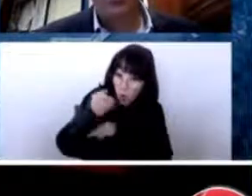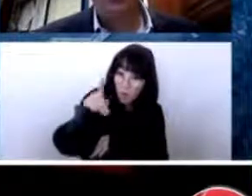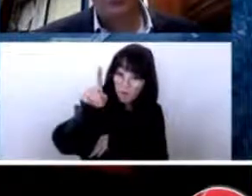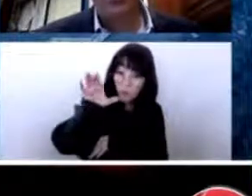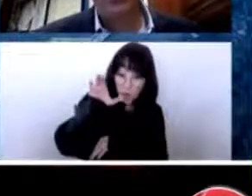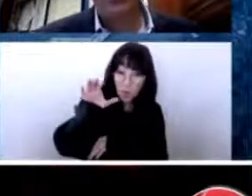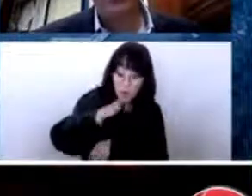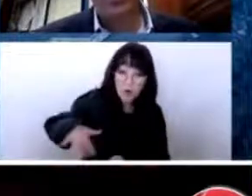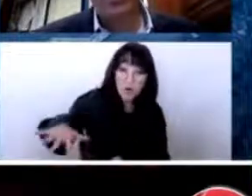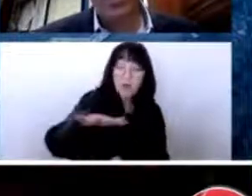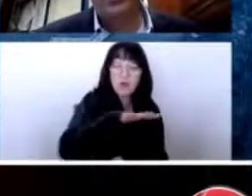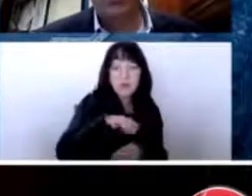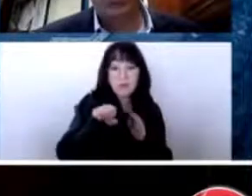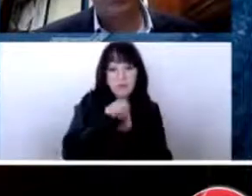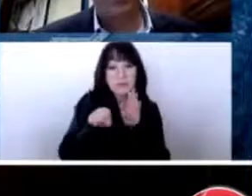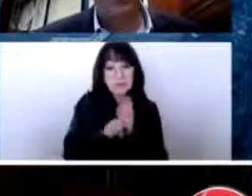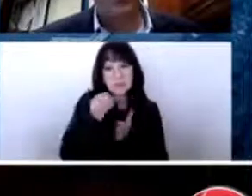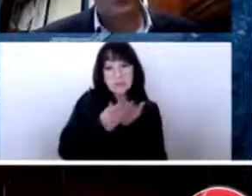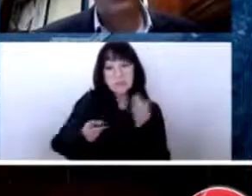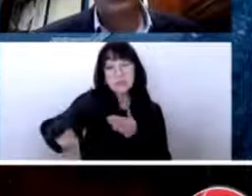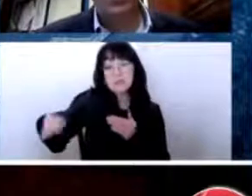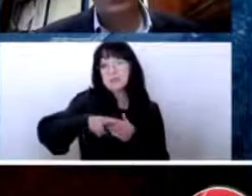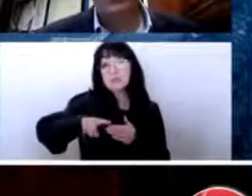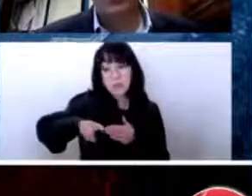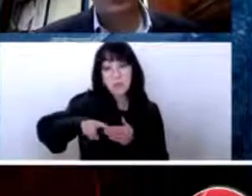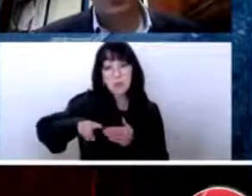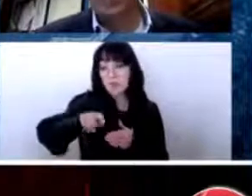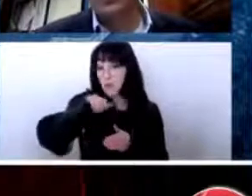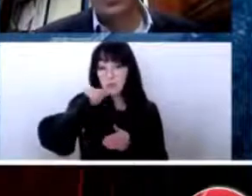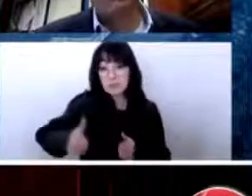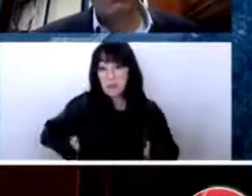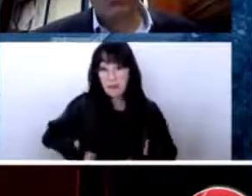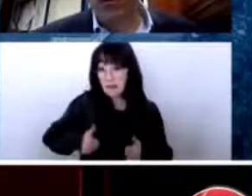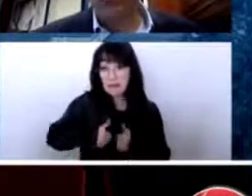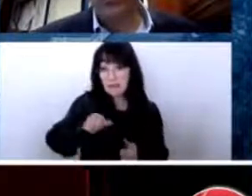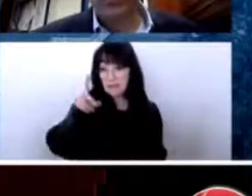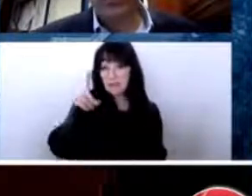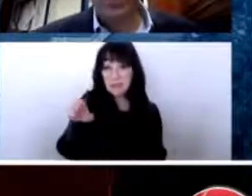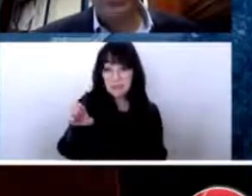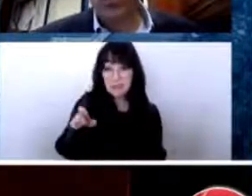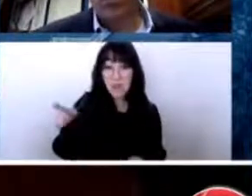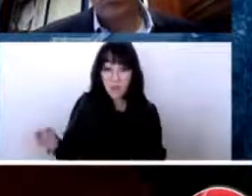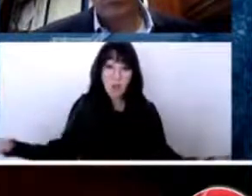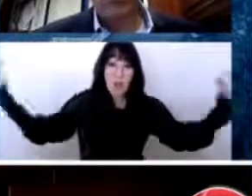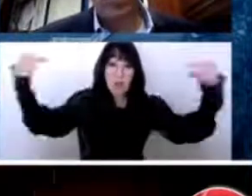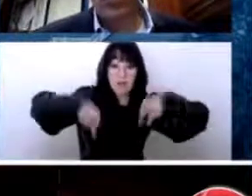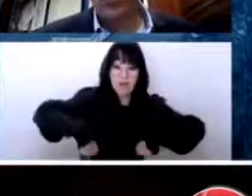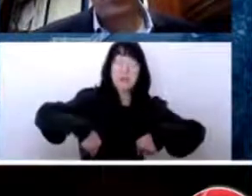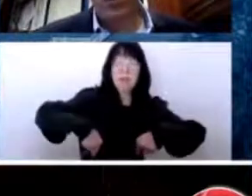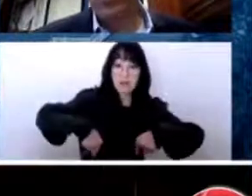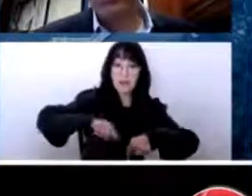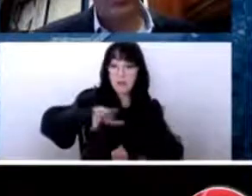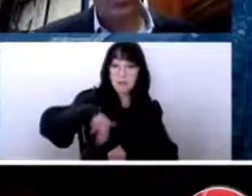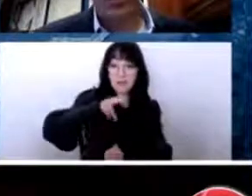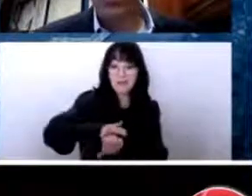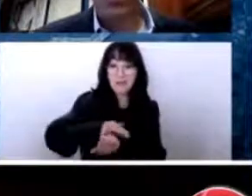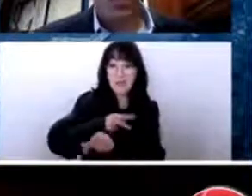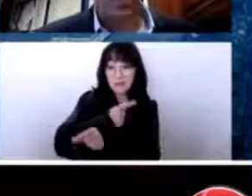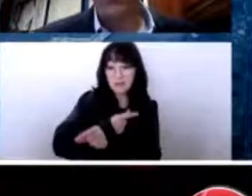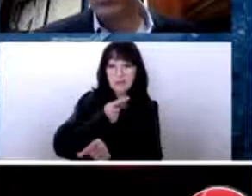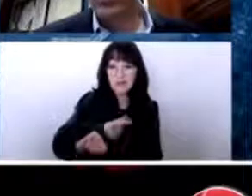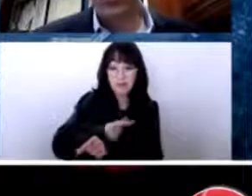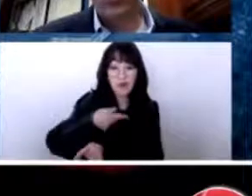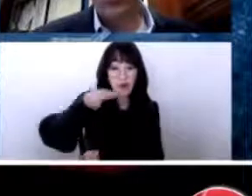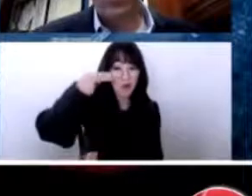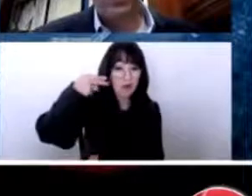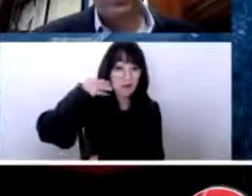the men and women of the National Guard don't reside in Delaware, came to the National Guard headquarters yesterday. So they went through the 10,